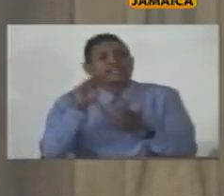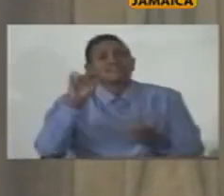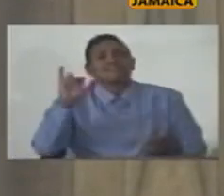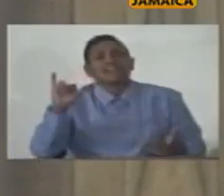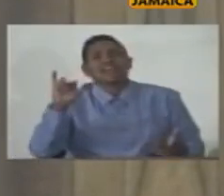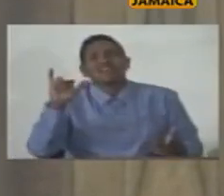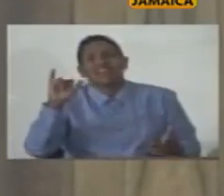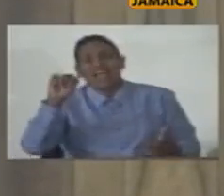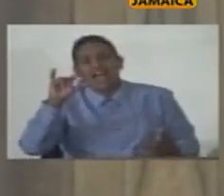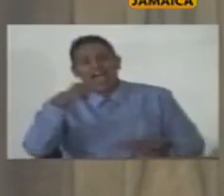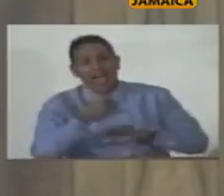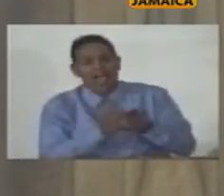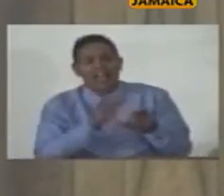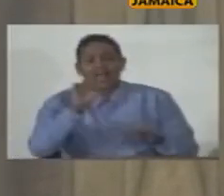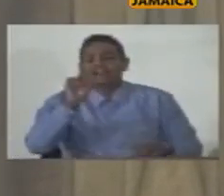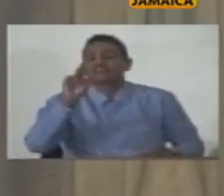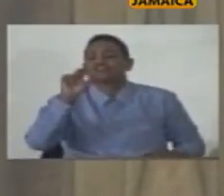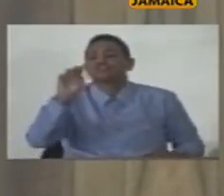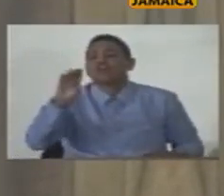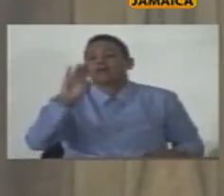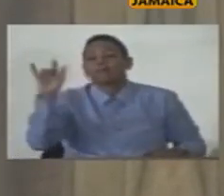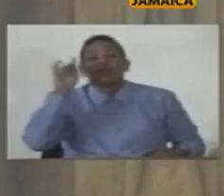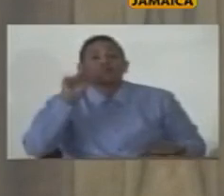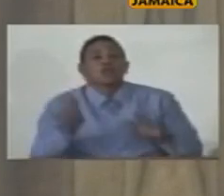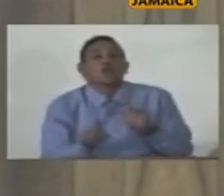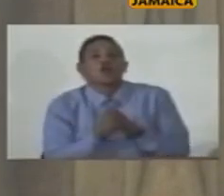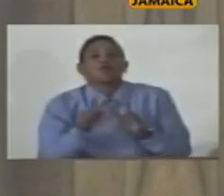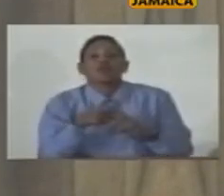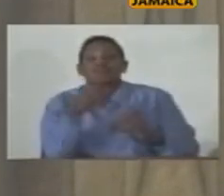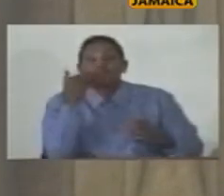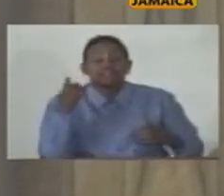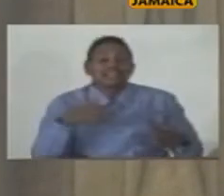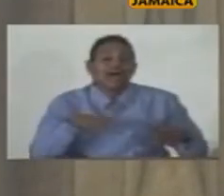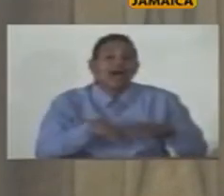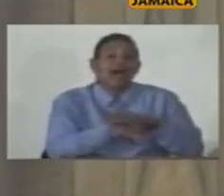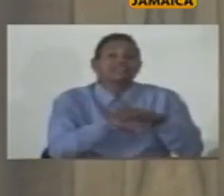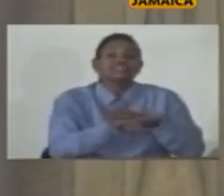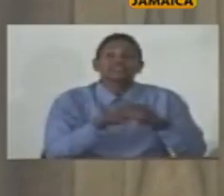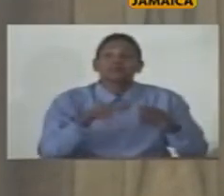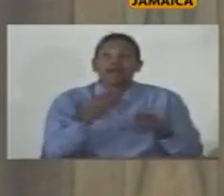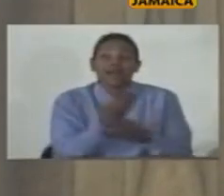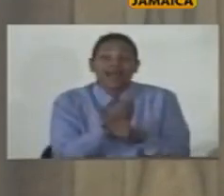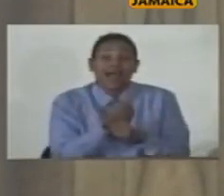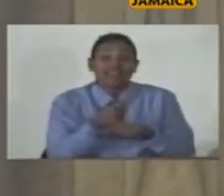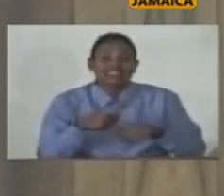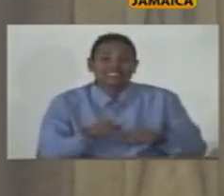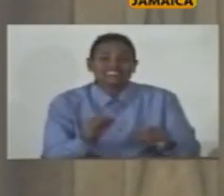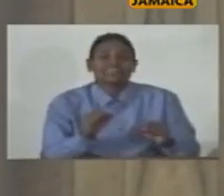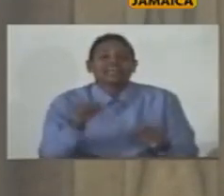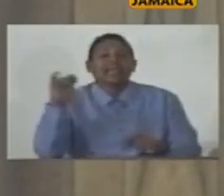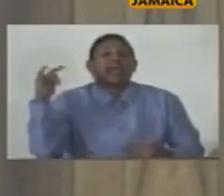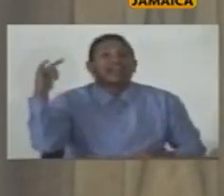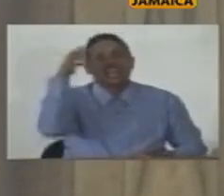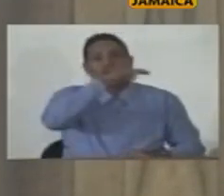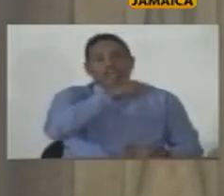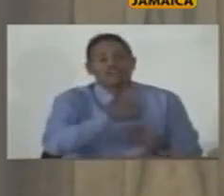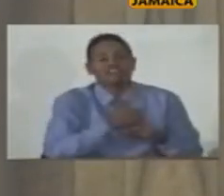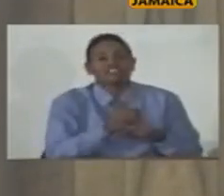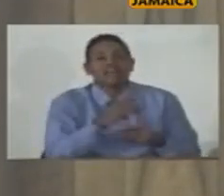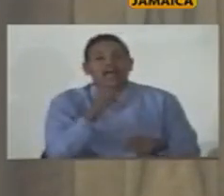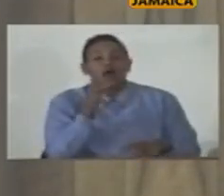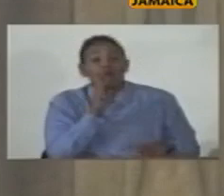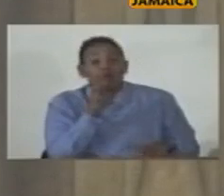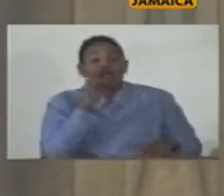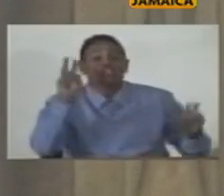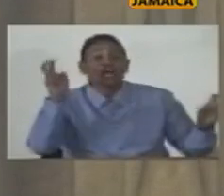come when we have better access by land, sea and air, and issues surrounding water and sewage are no longer